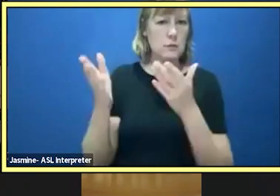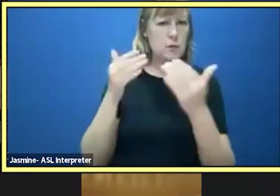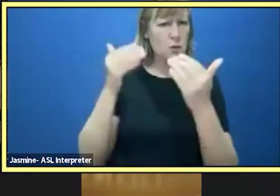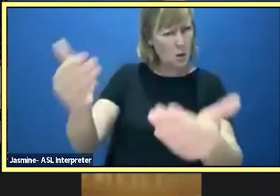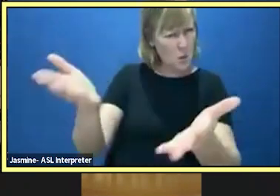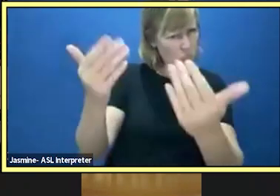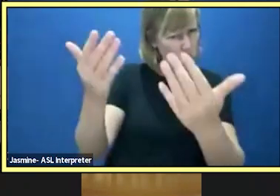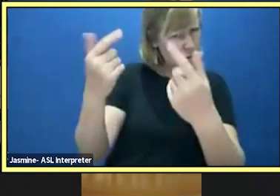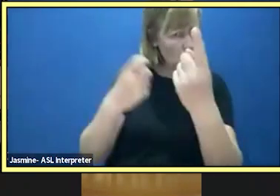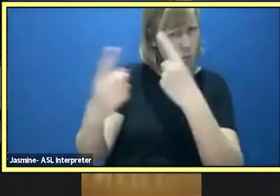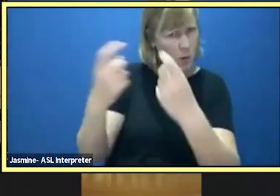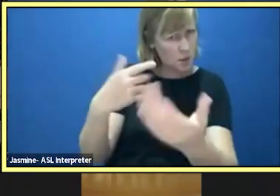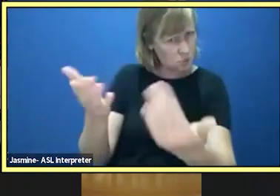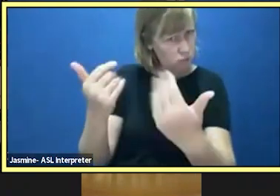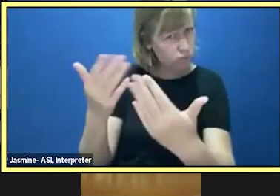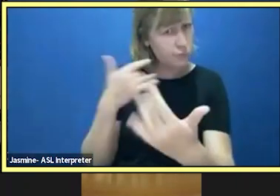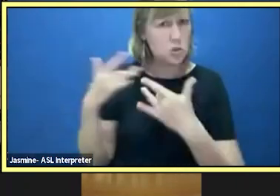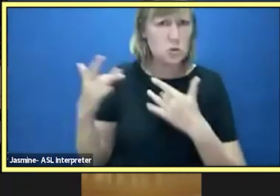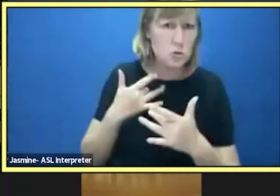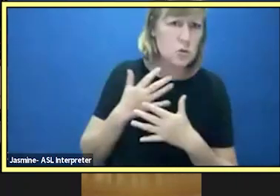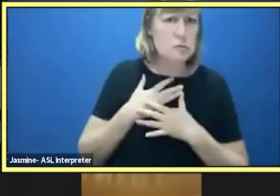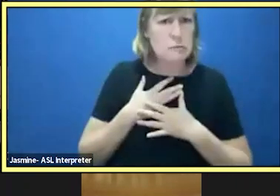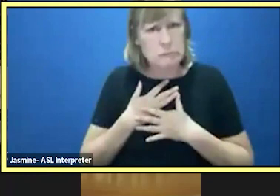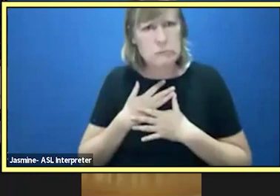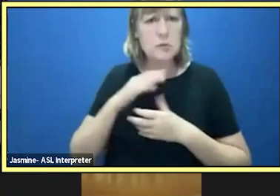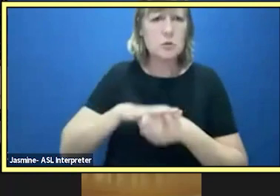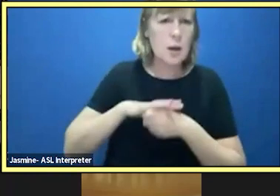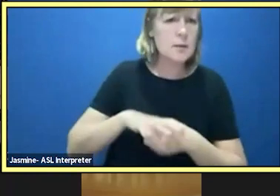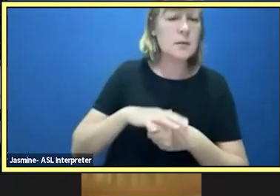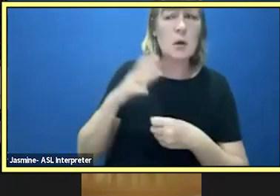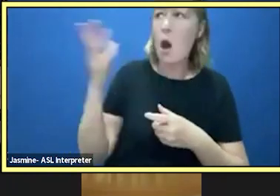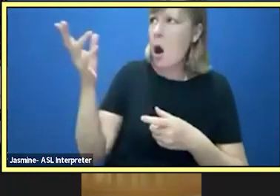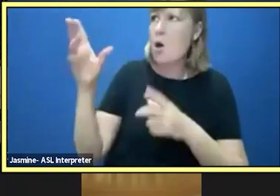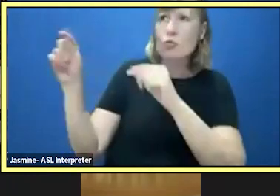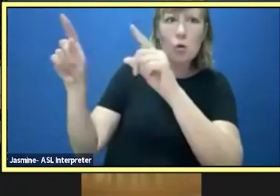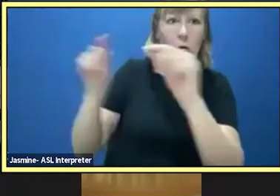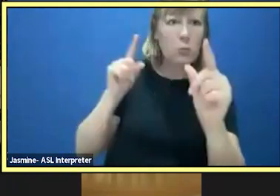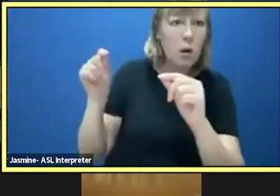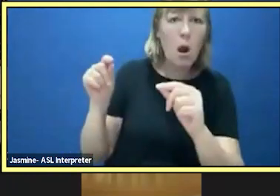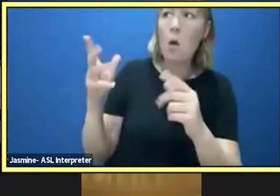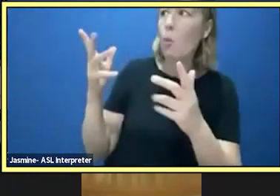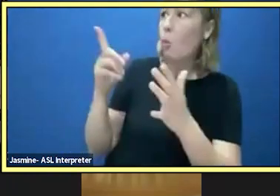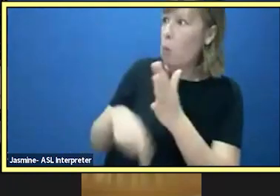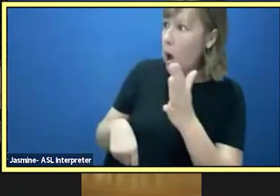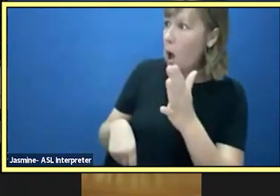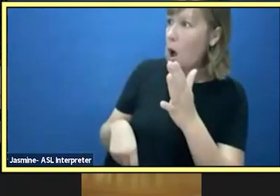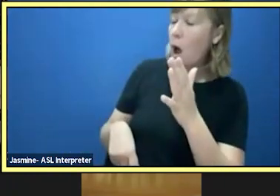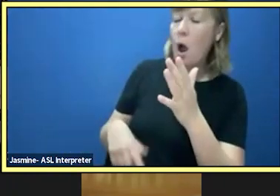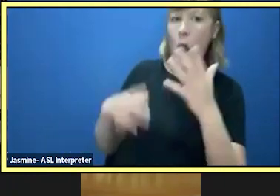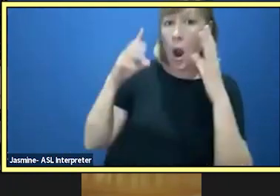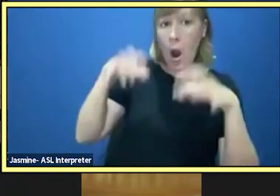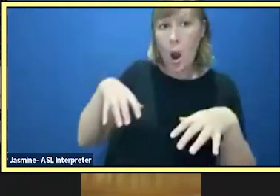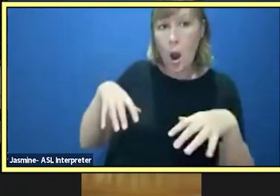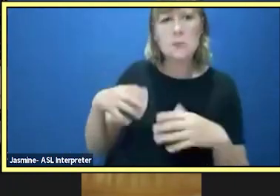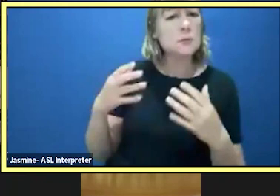have some concerns, you hear something, you heard a rumor and you're like, what about this? This is a great time, a safe place to ask it or say it. So